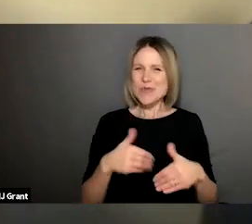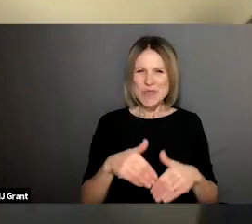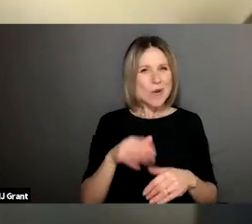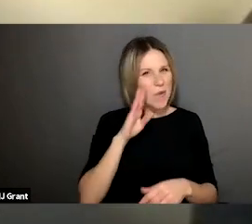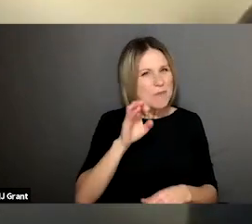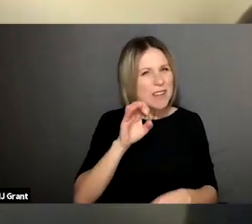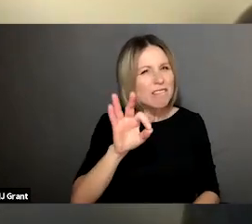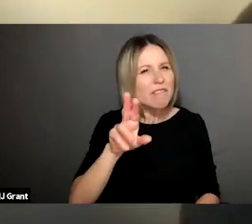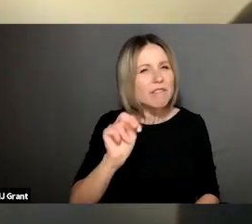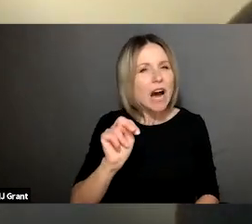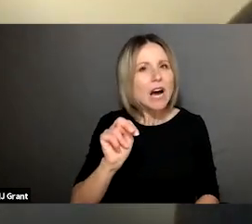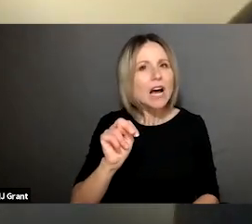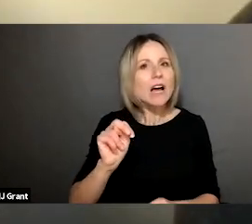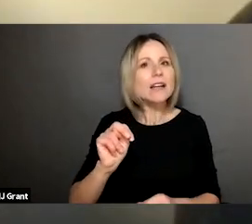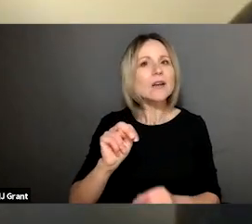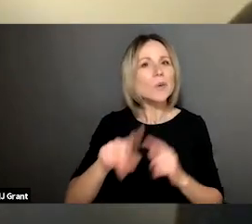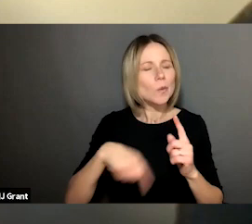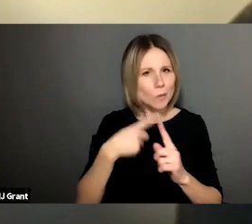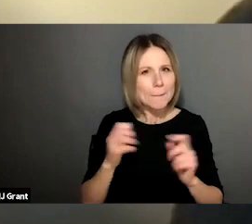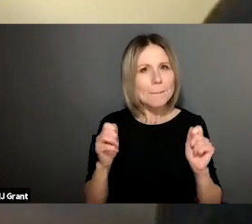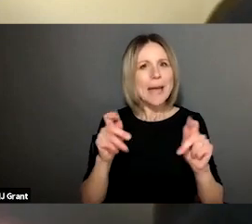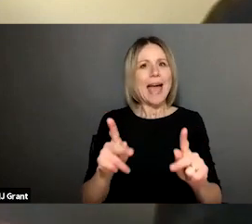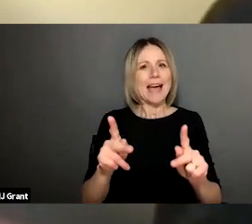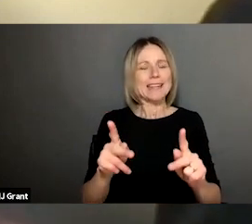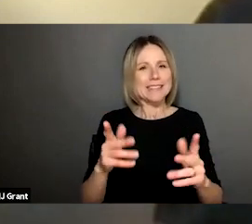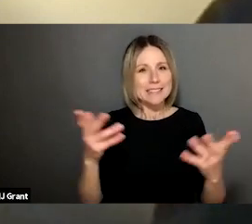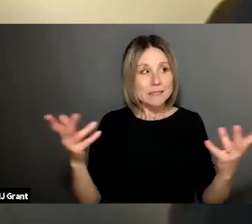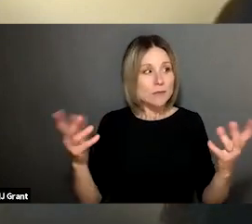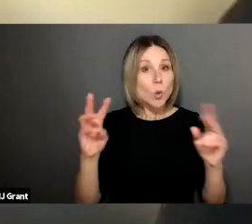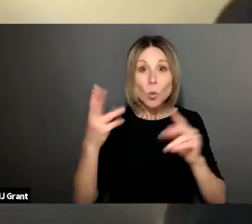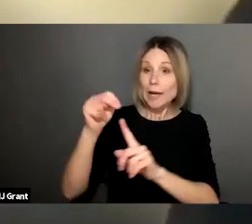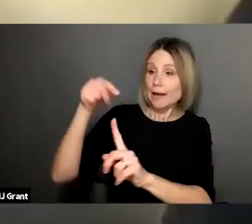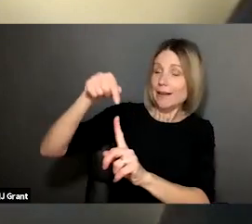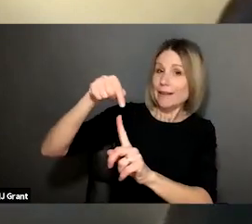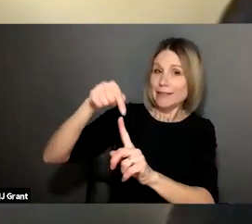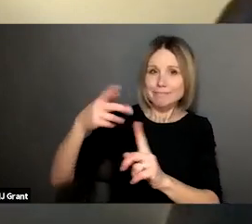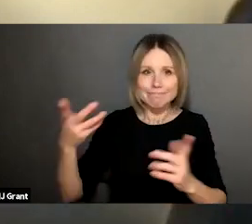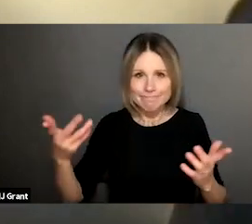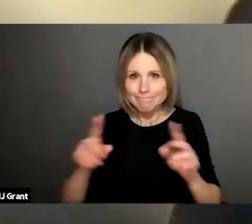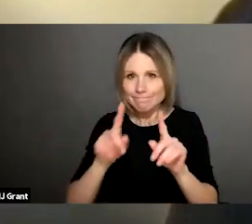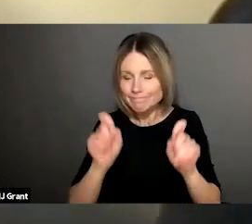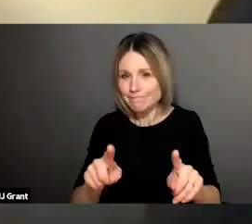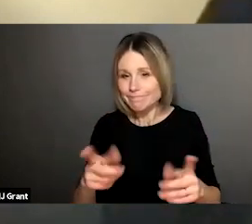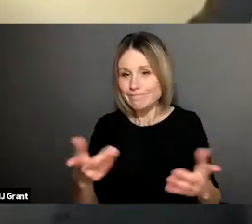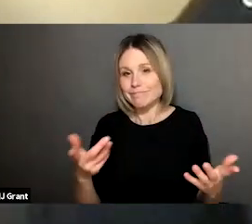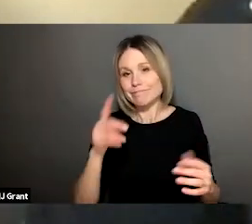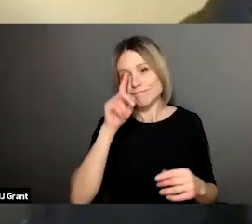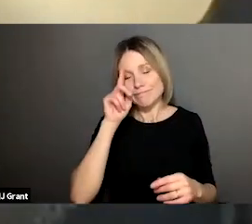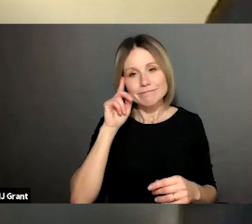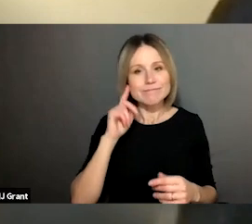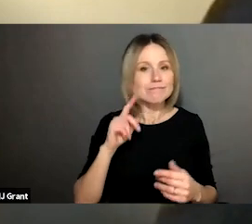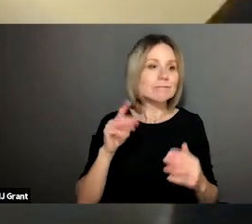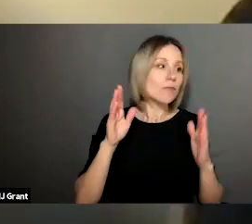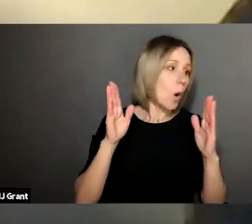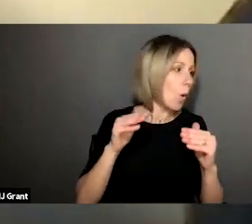scene when we're back in it. When that is going to be, if we can avoid a fourth surge, I